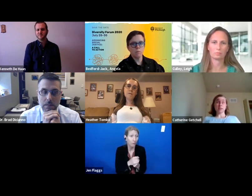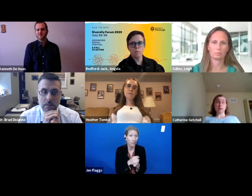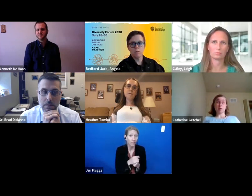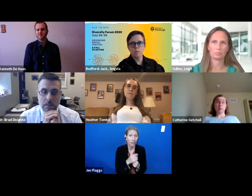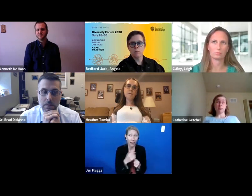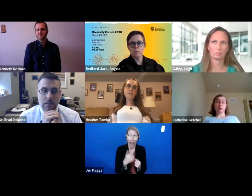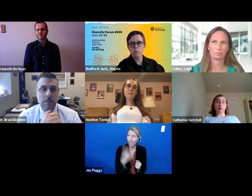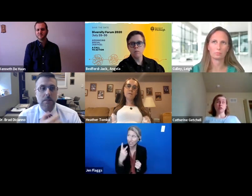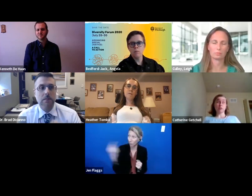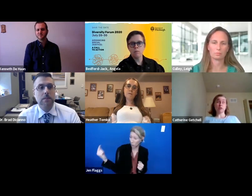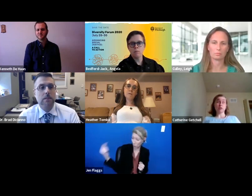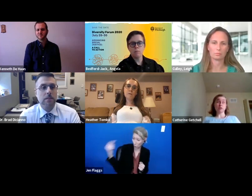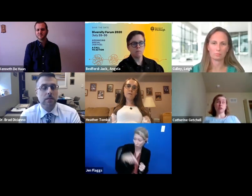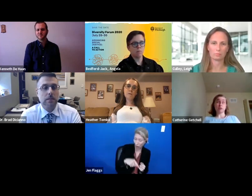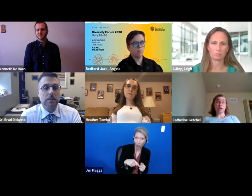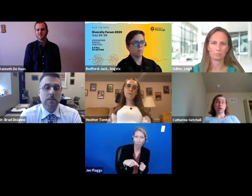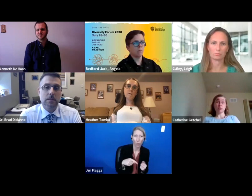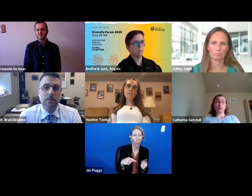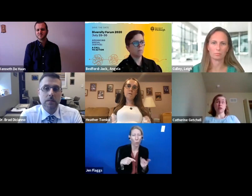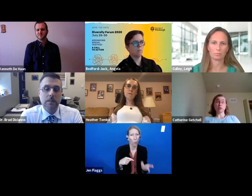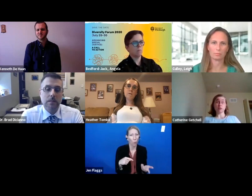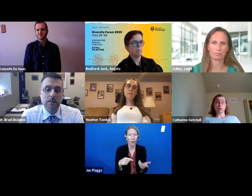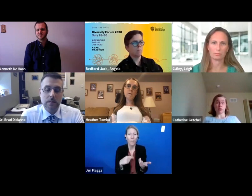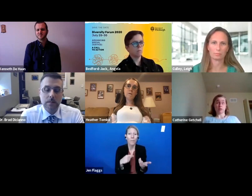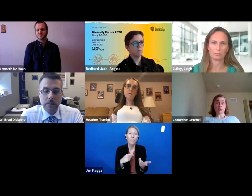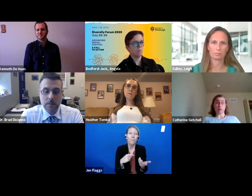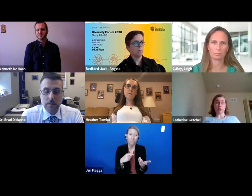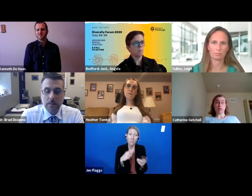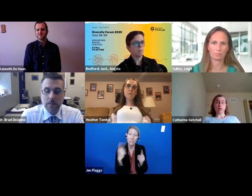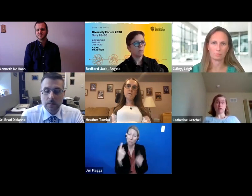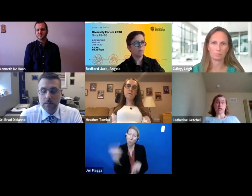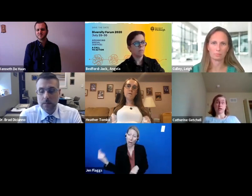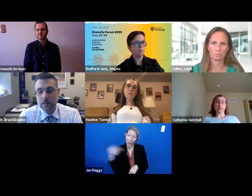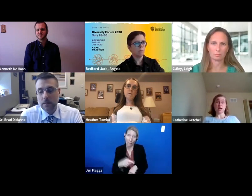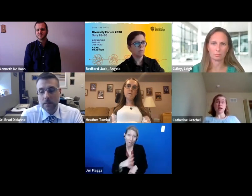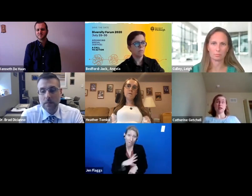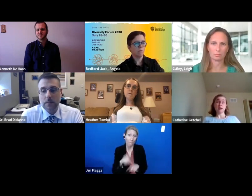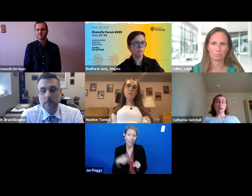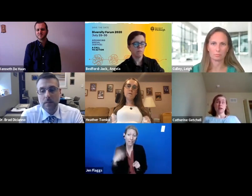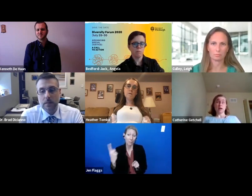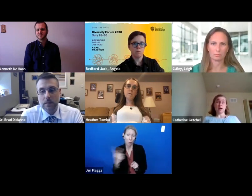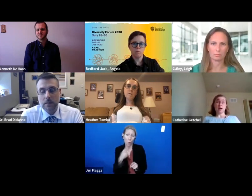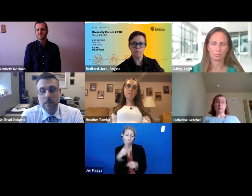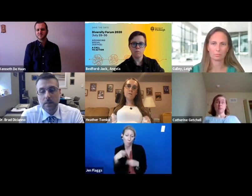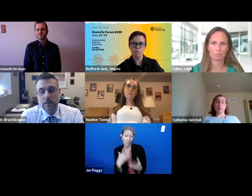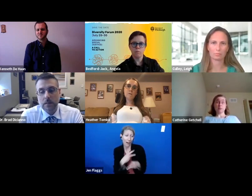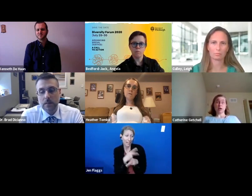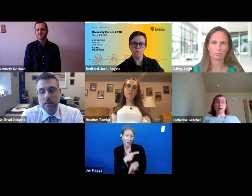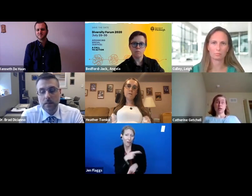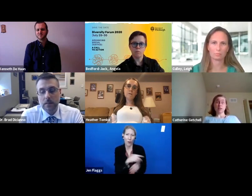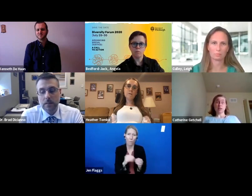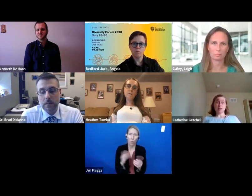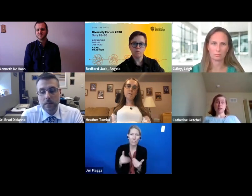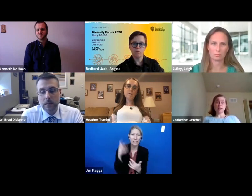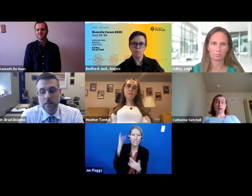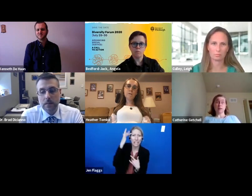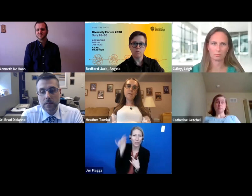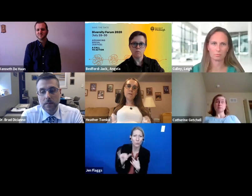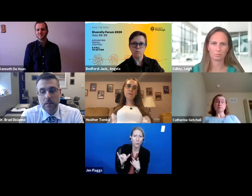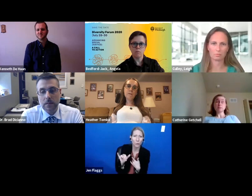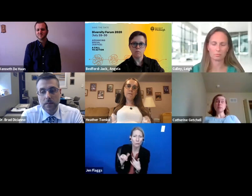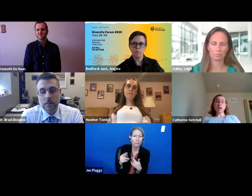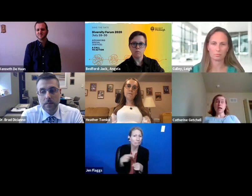support because they might be more vulnerable to care providers who are coming in from the outside. As Brad